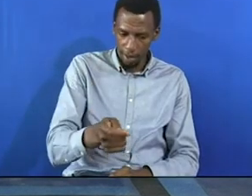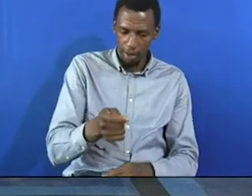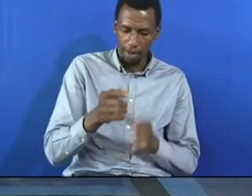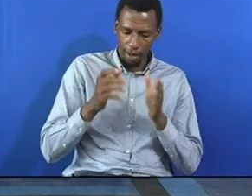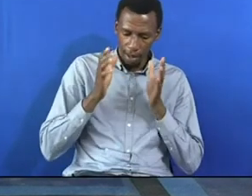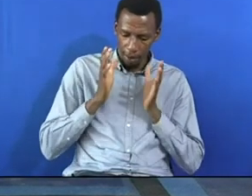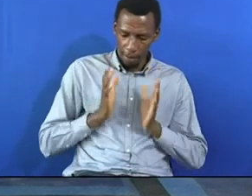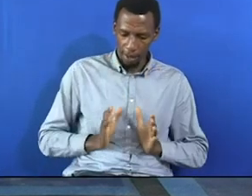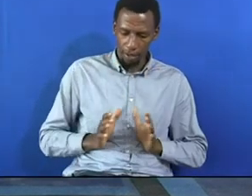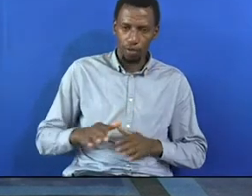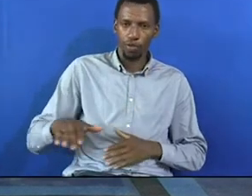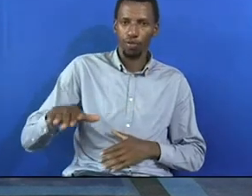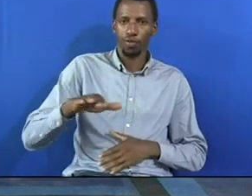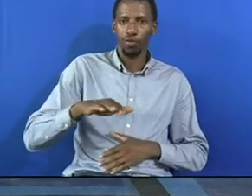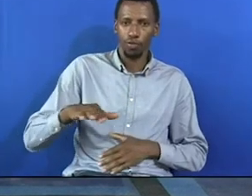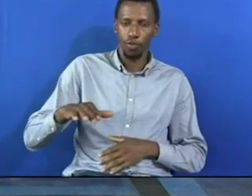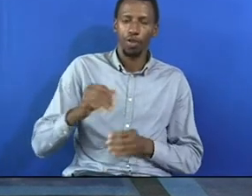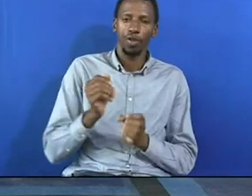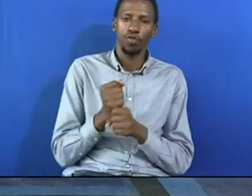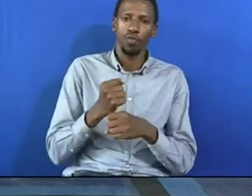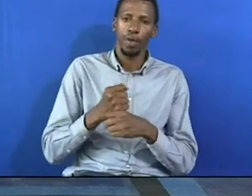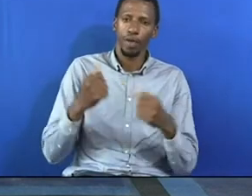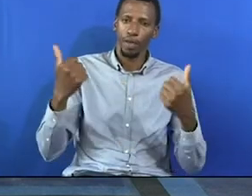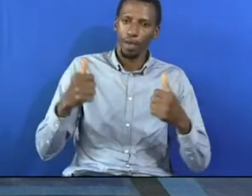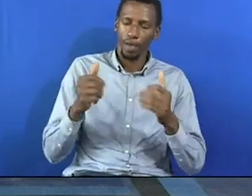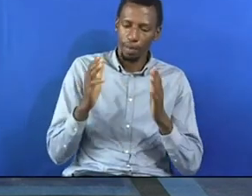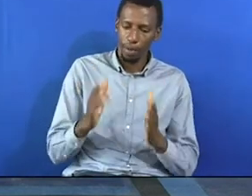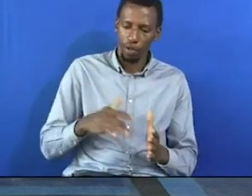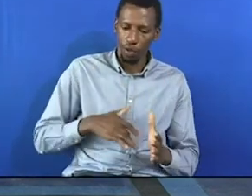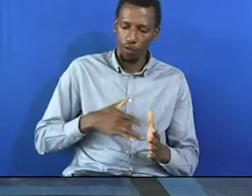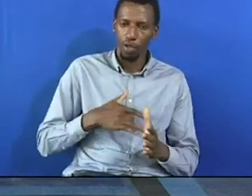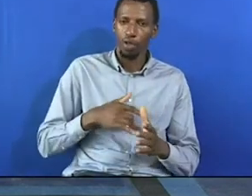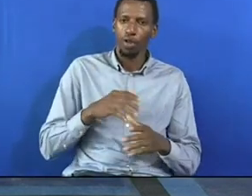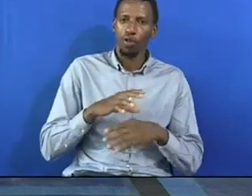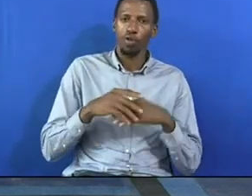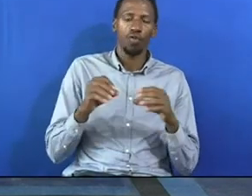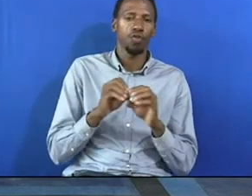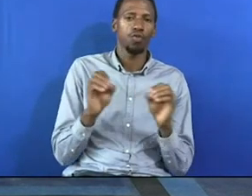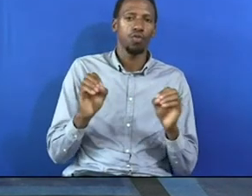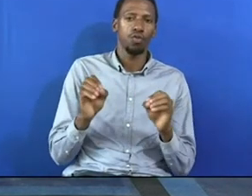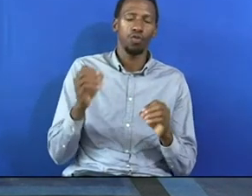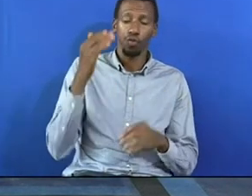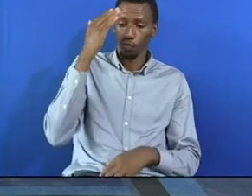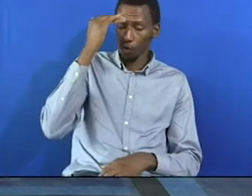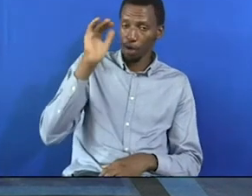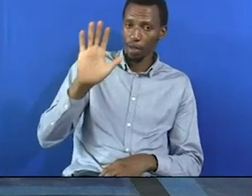space to make anyone uncomfortable because of their marital status.